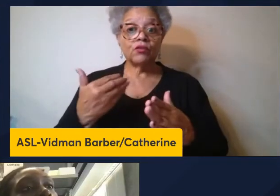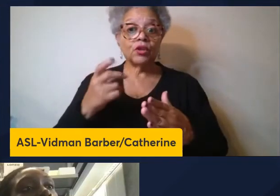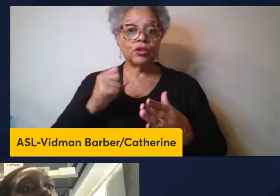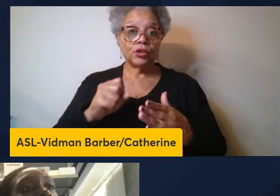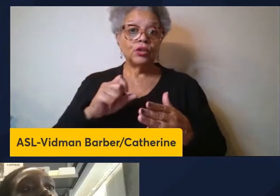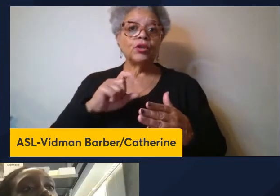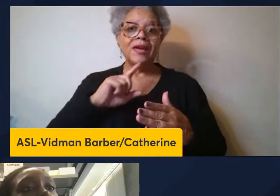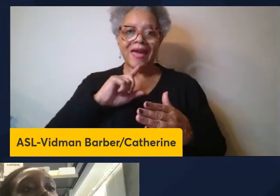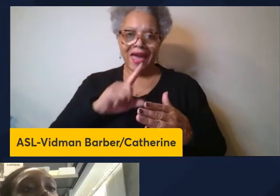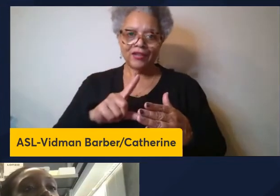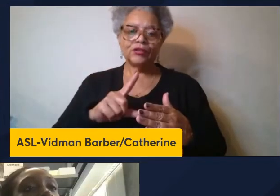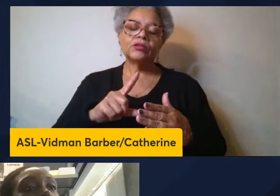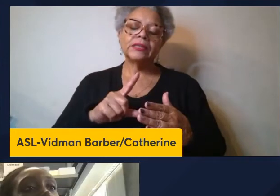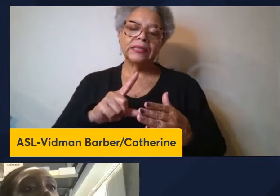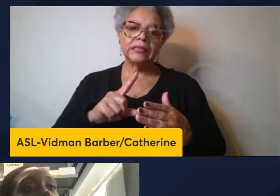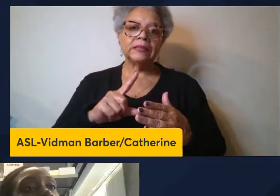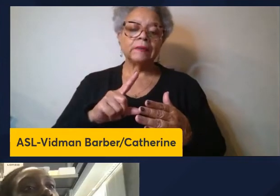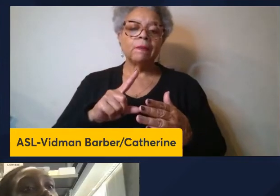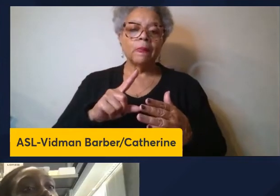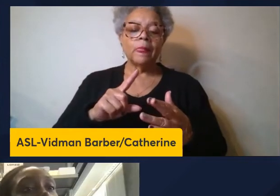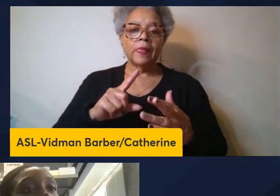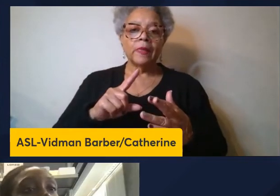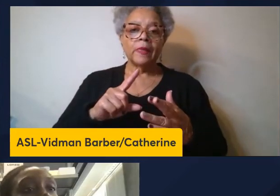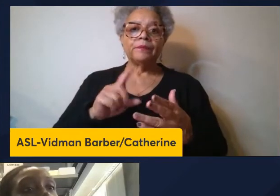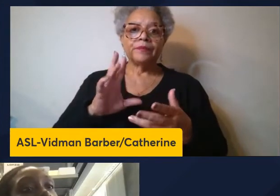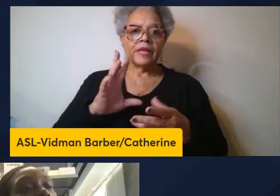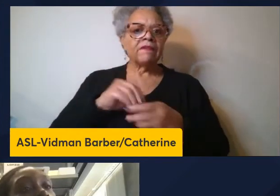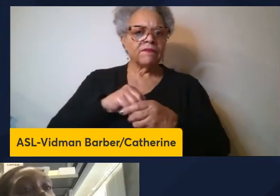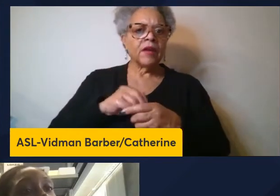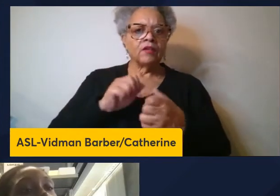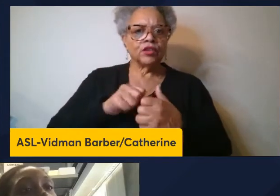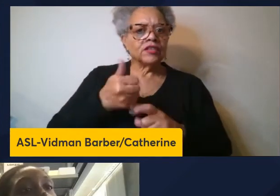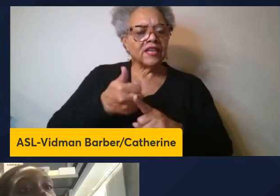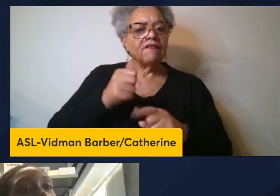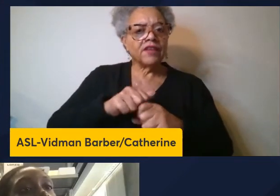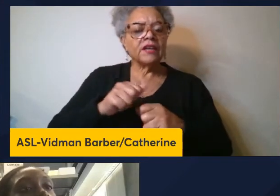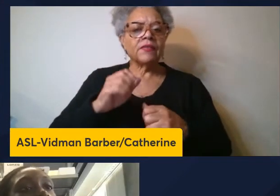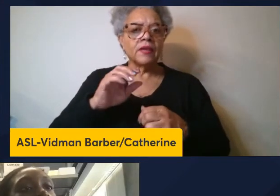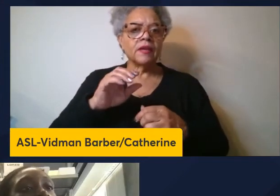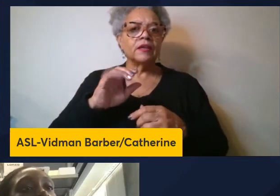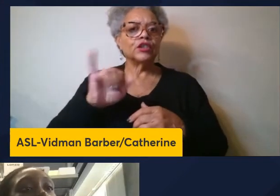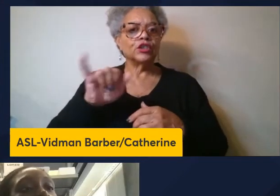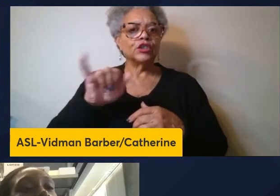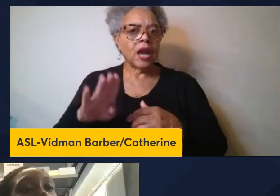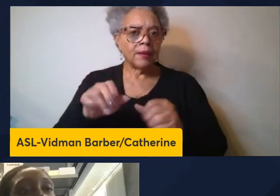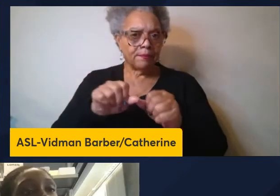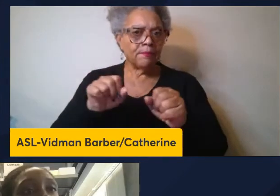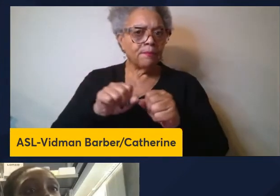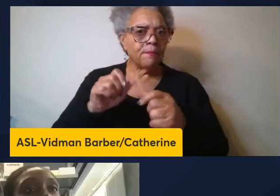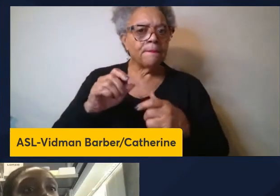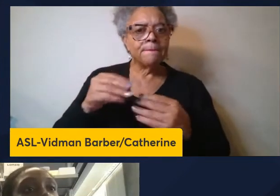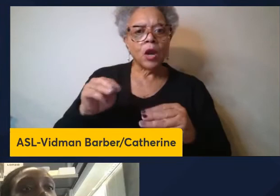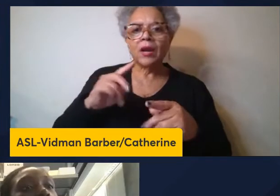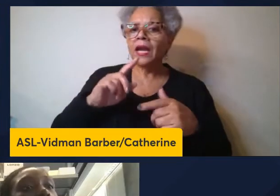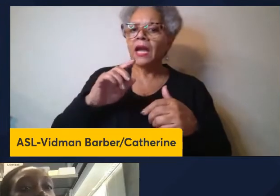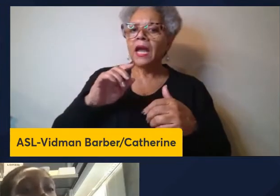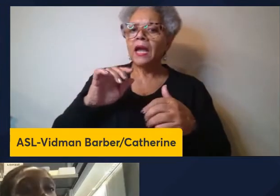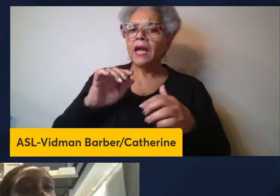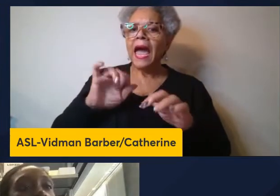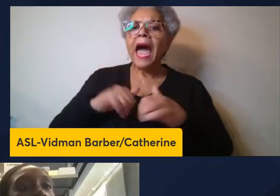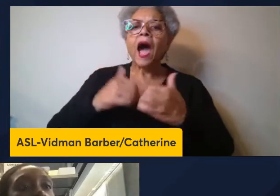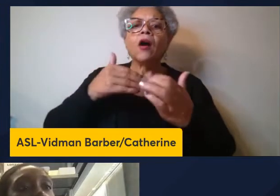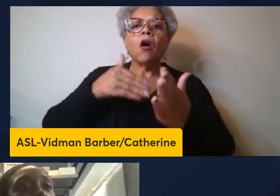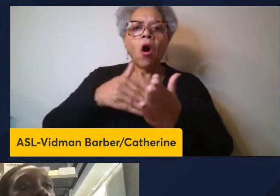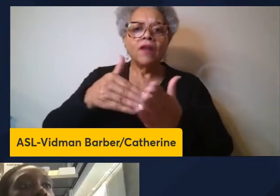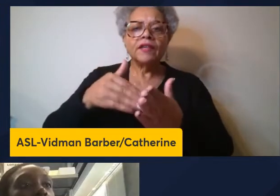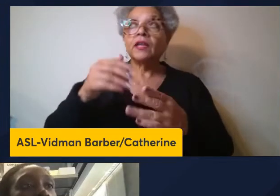market. Outside of the things like how early should you start looking at the actual job market, and how often how should